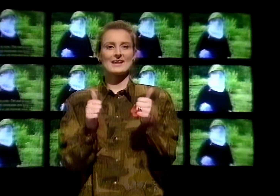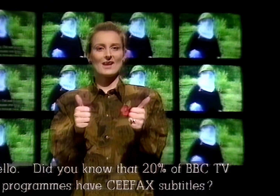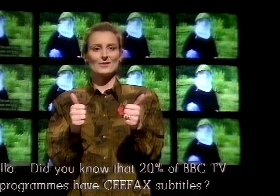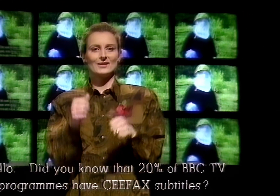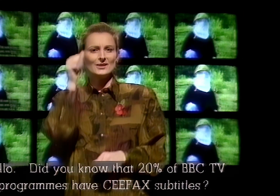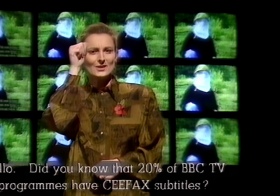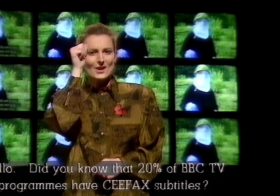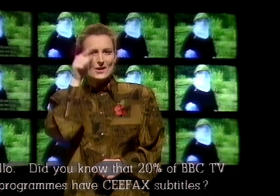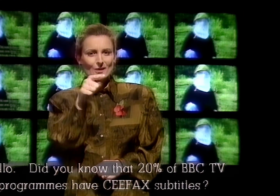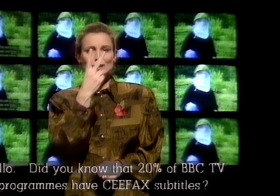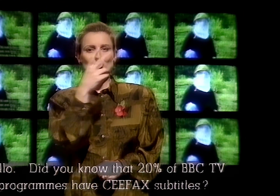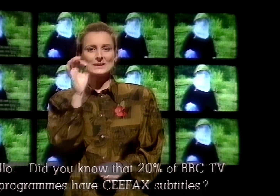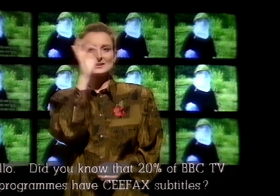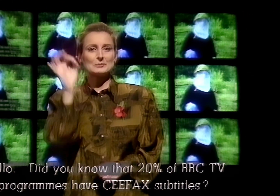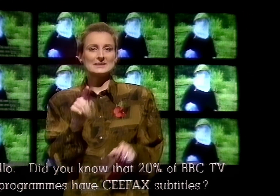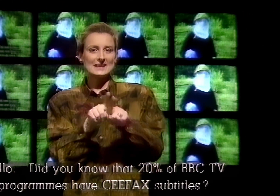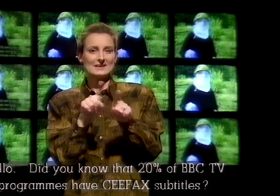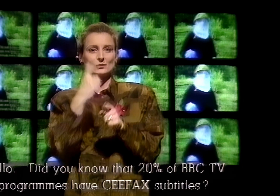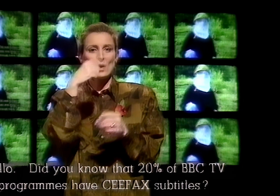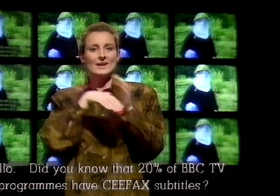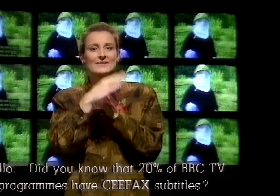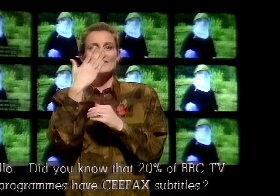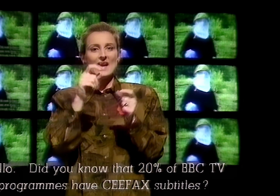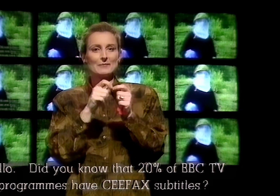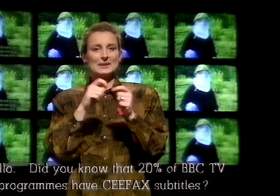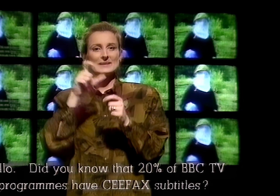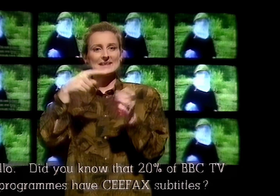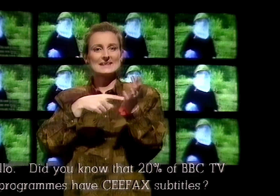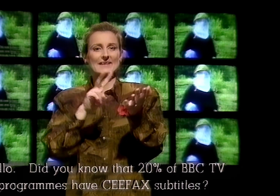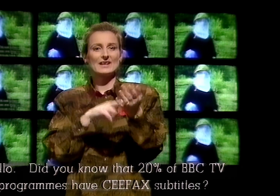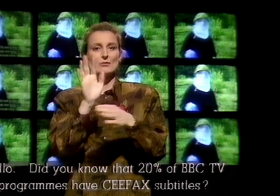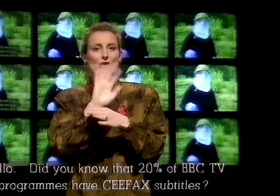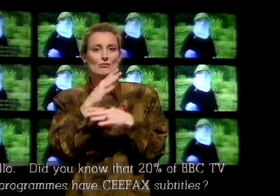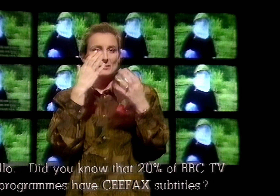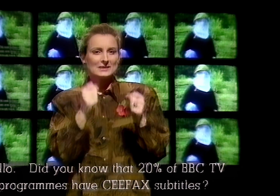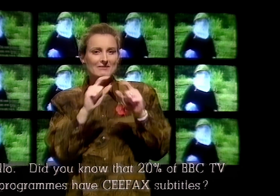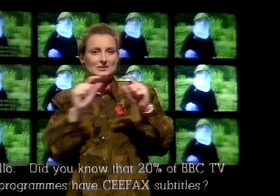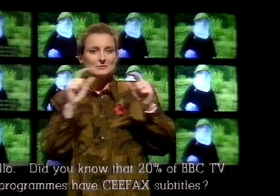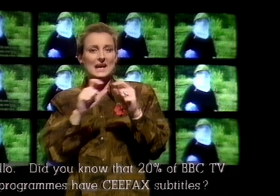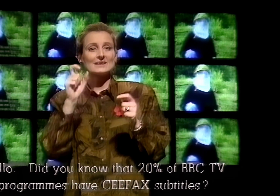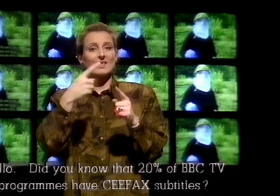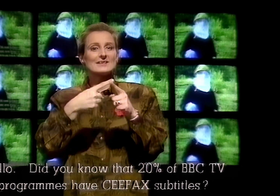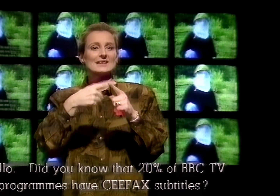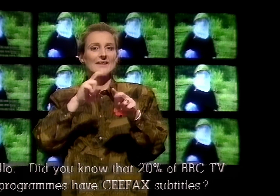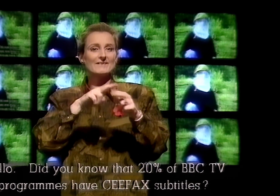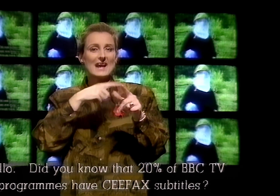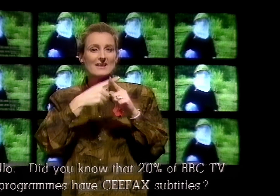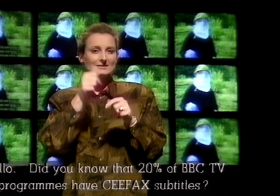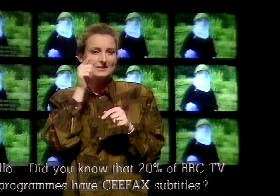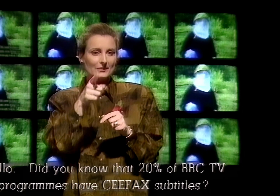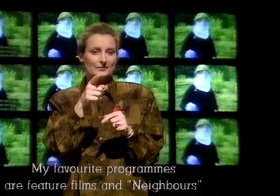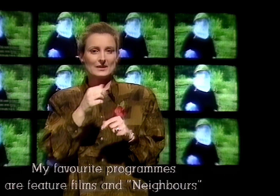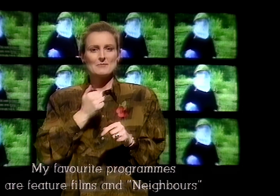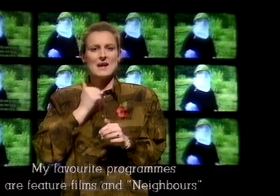Hello. Did you know that 20%, that's one in five of BBC television programmes, now have